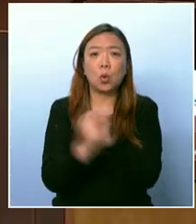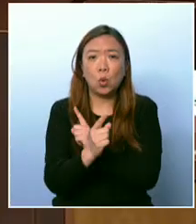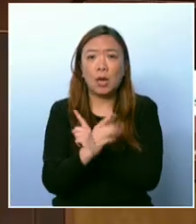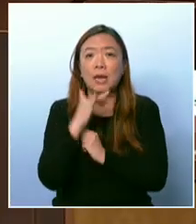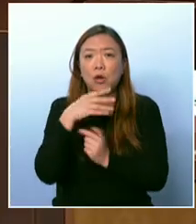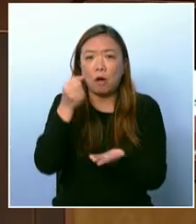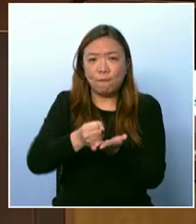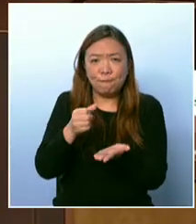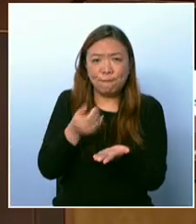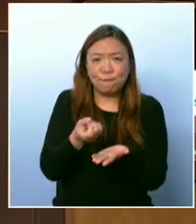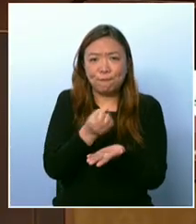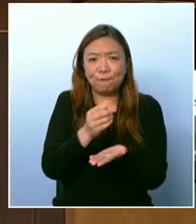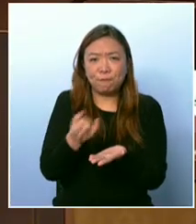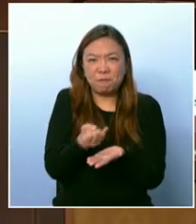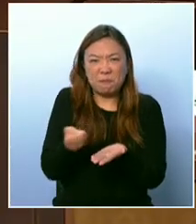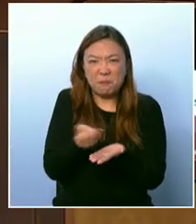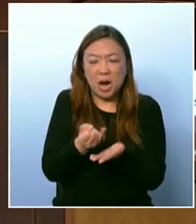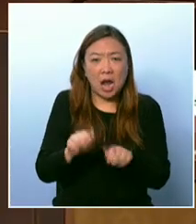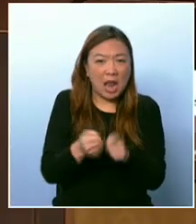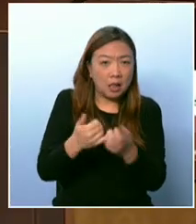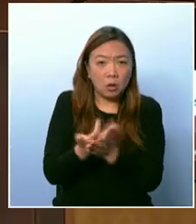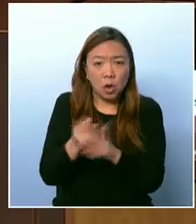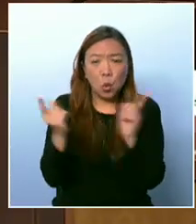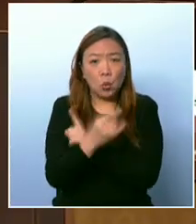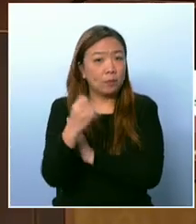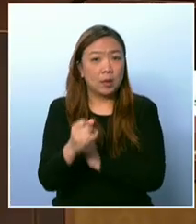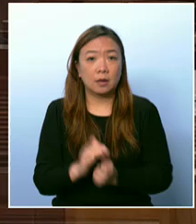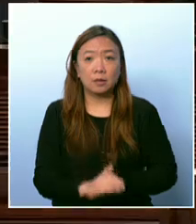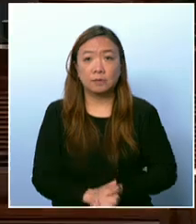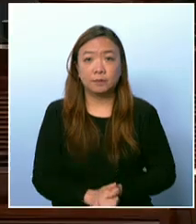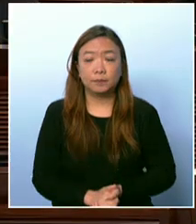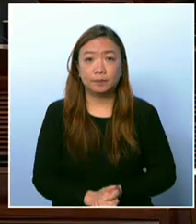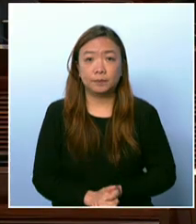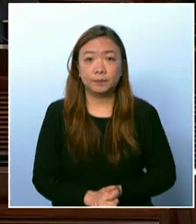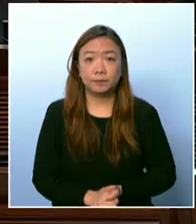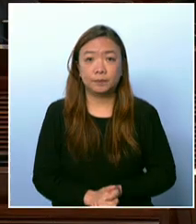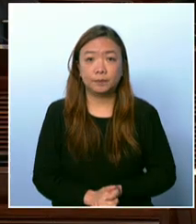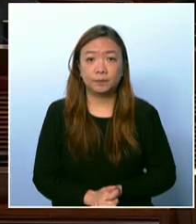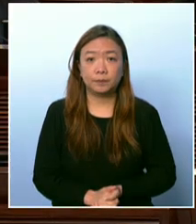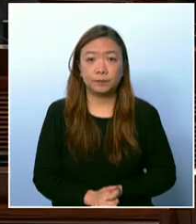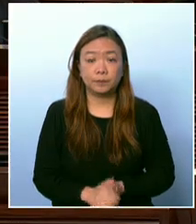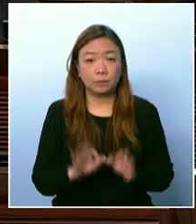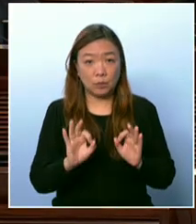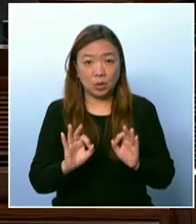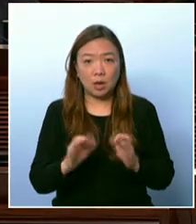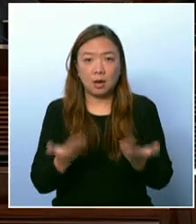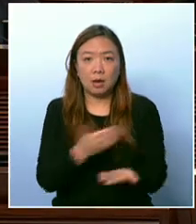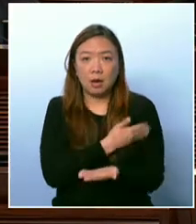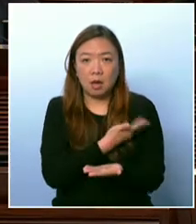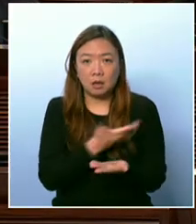ballot papers. Members will not be allowed to change a ballot paper even if it is